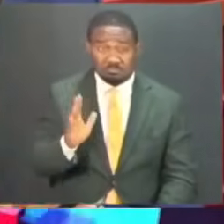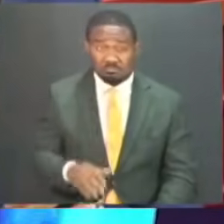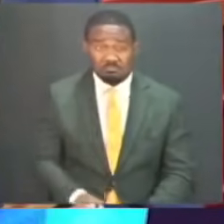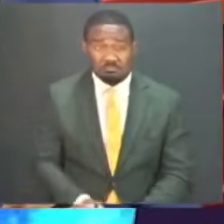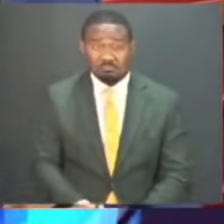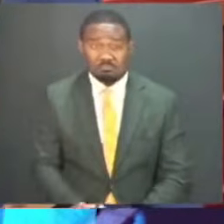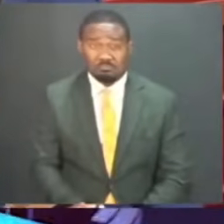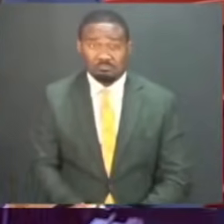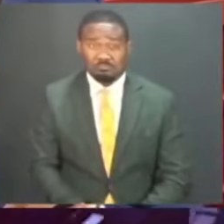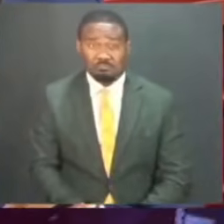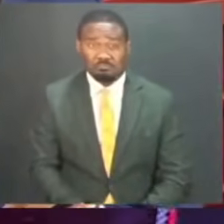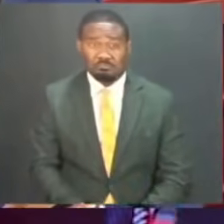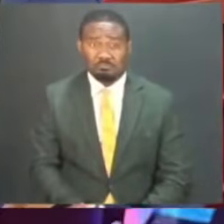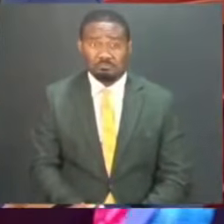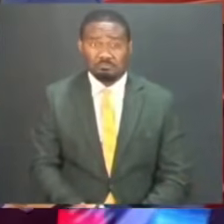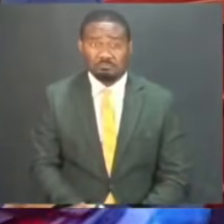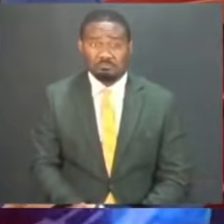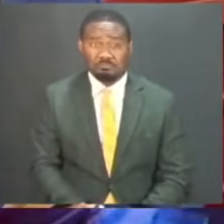I don't mind the Friday.